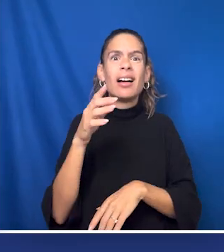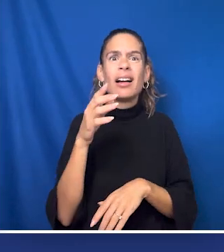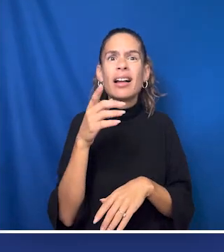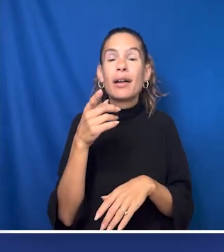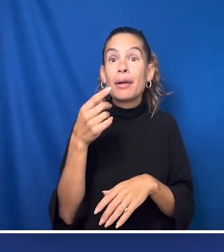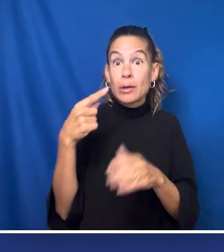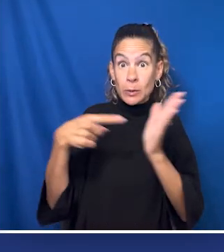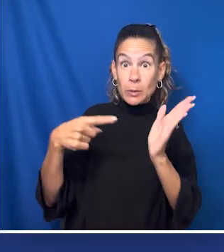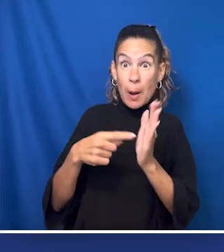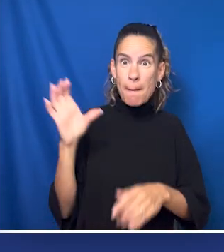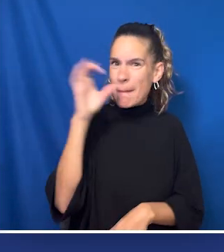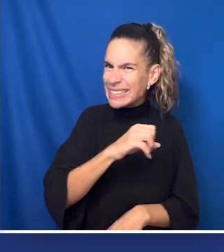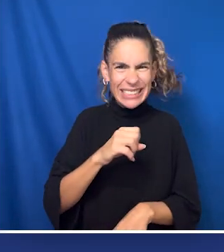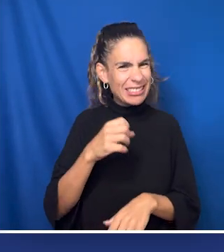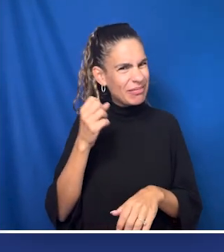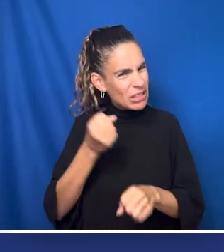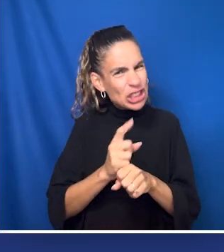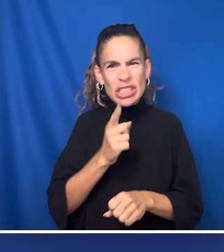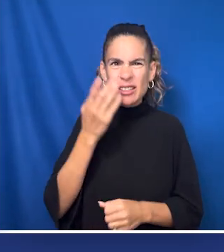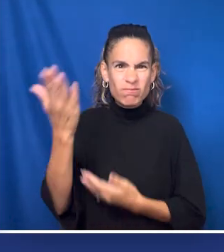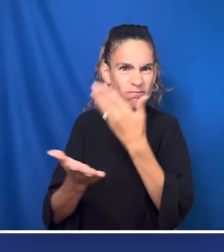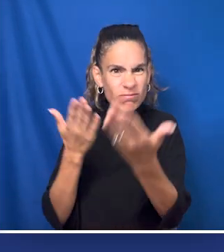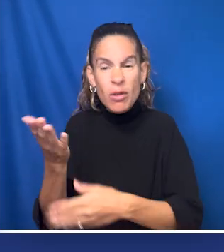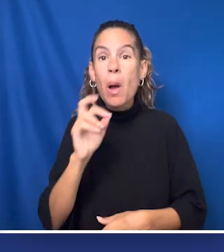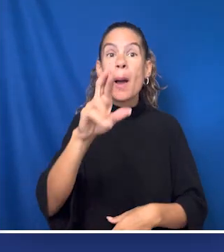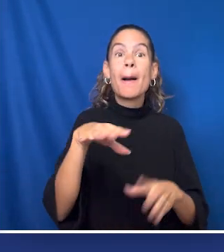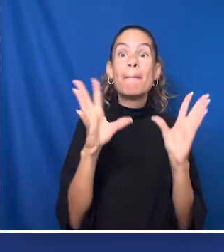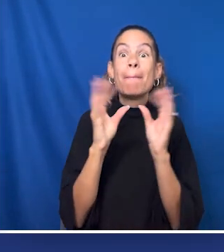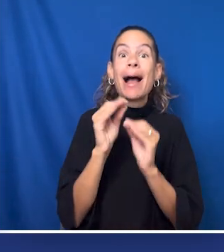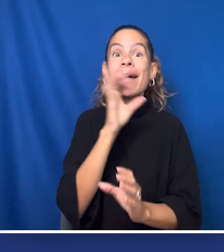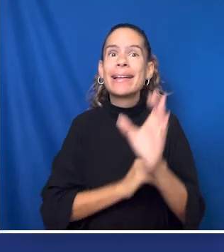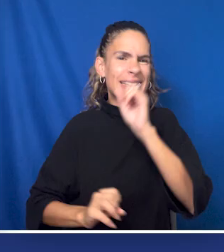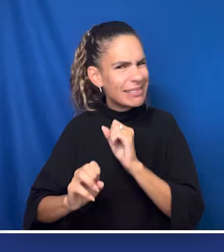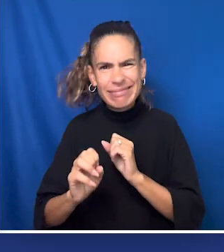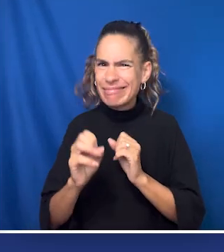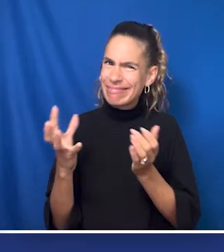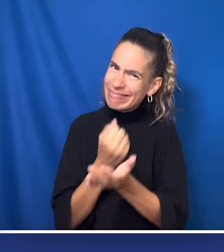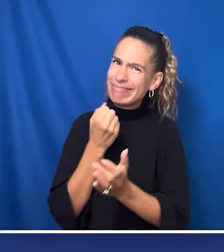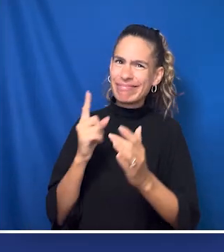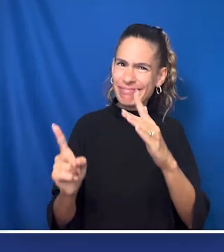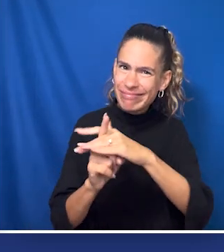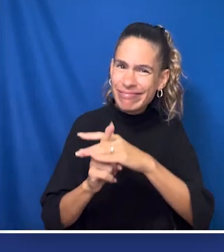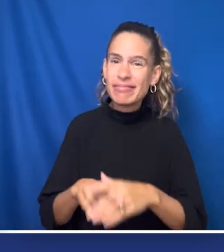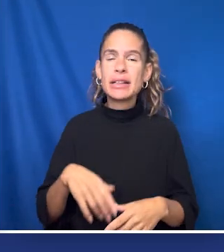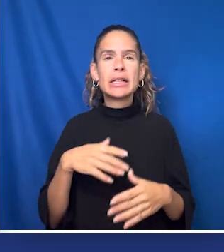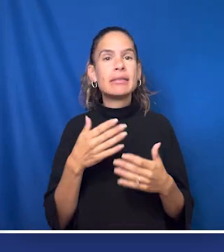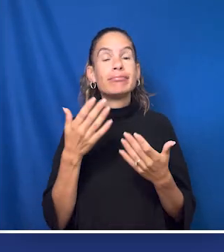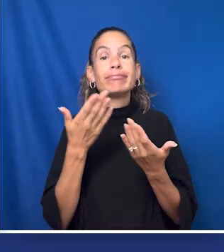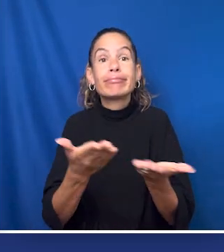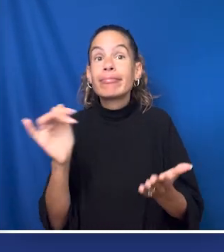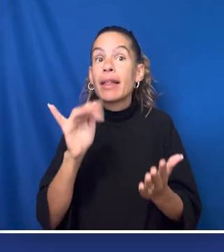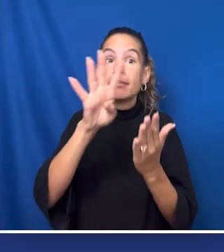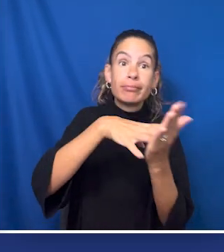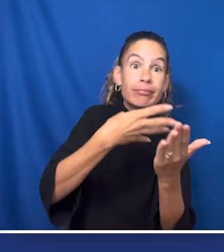conversations. You don't want to miss deadlines for submitting important documents or meetings with people who could help you with your problem.